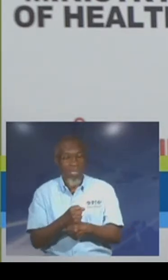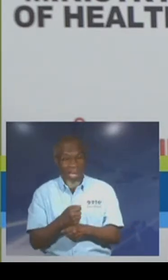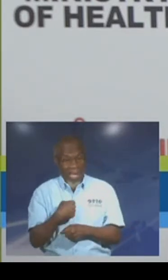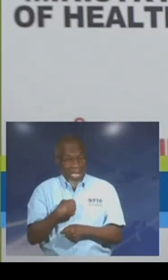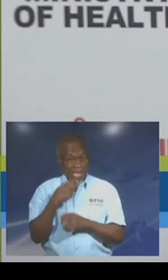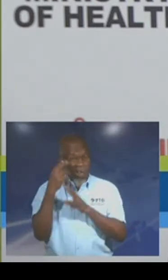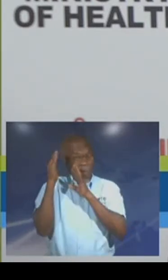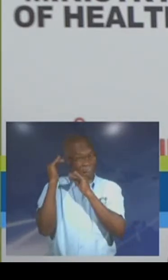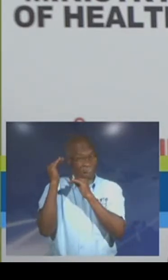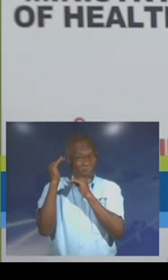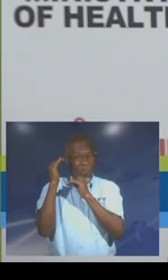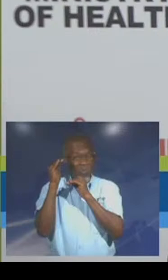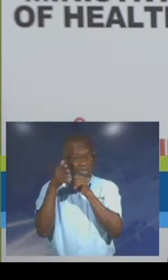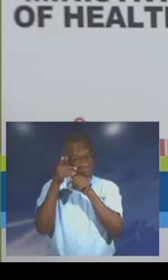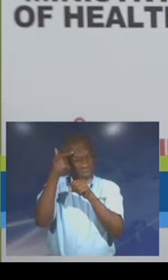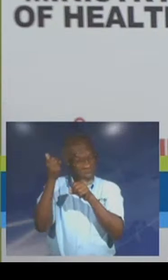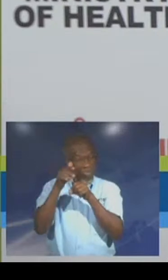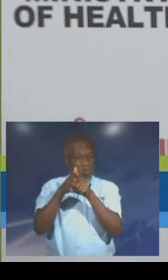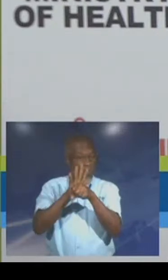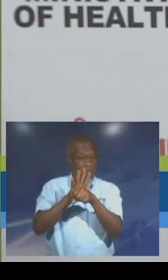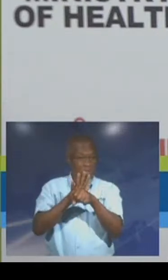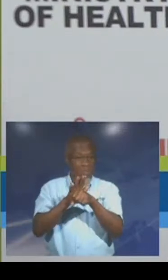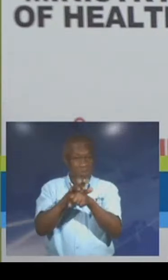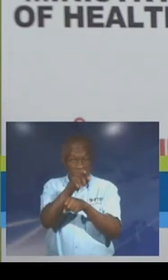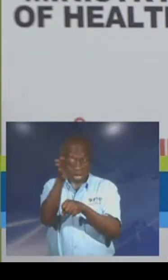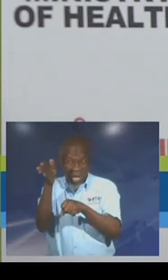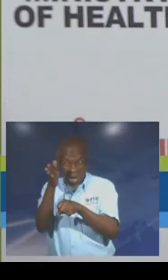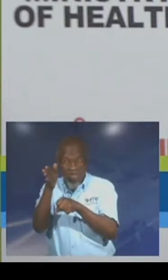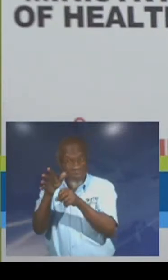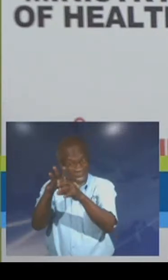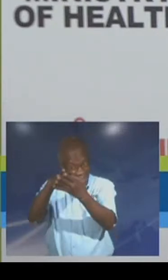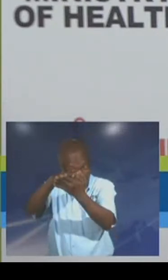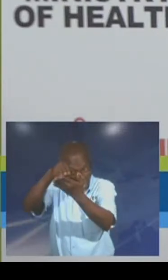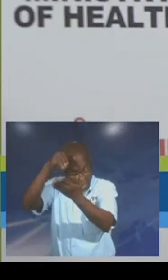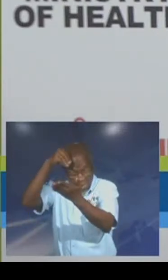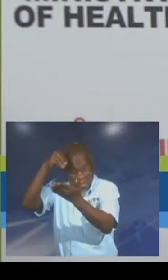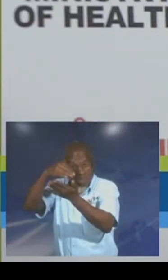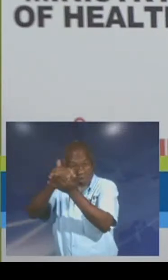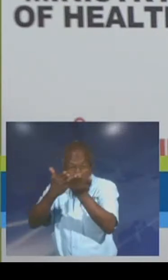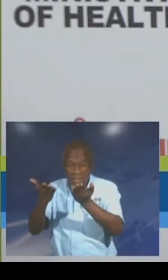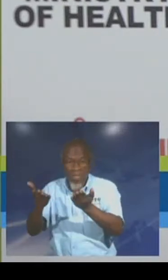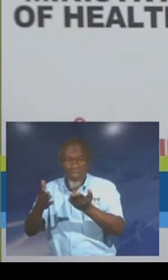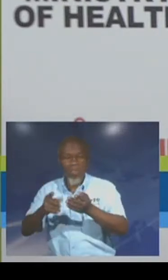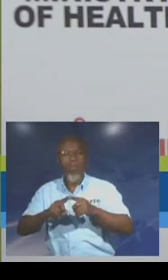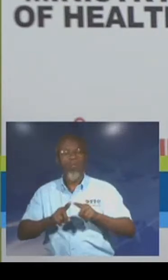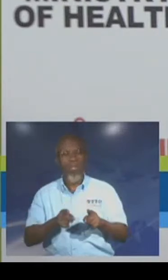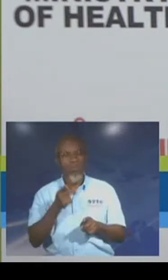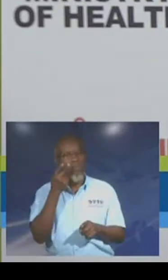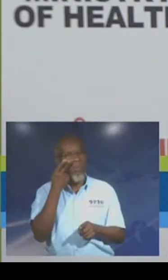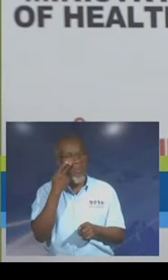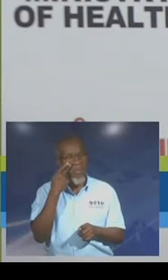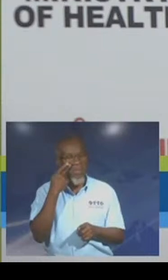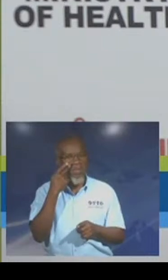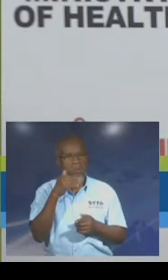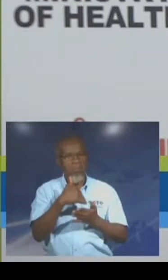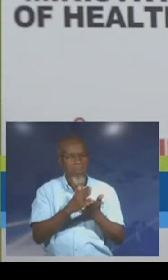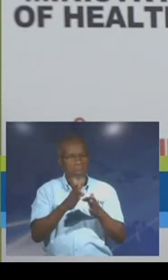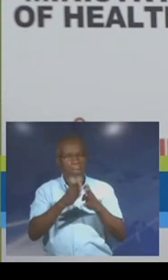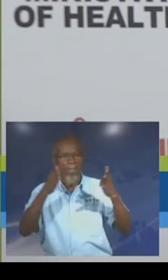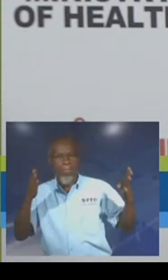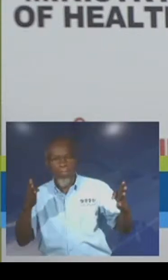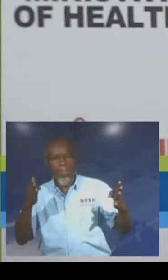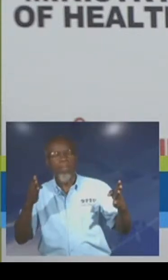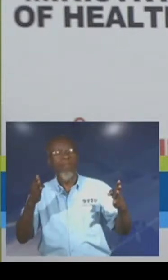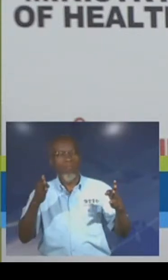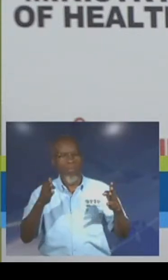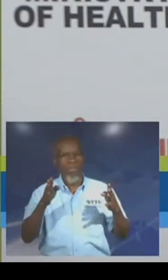lesson. What we are seeing globally is that the bigger, wealthier, richer countries that have the factors of